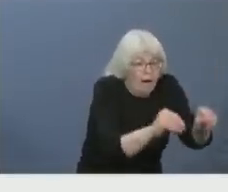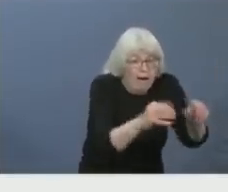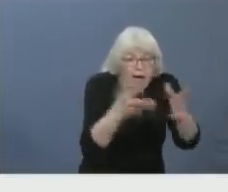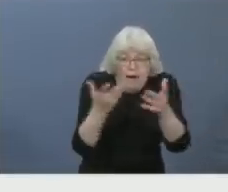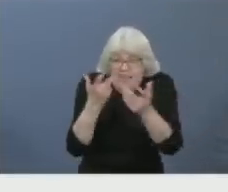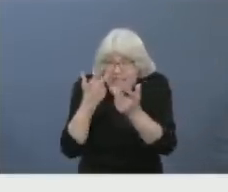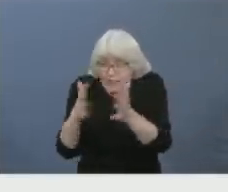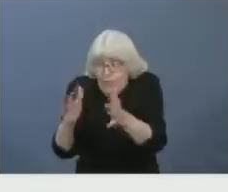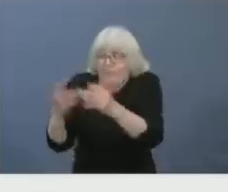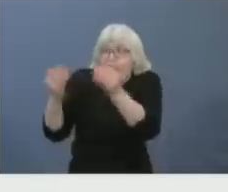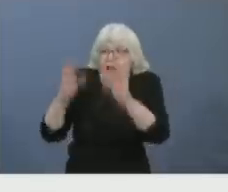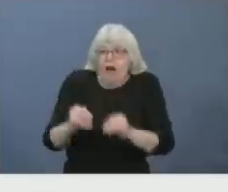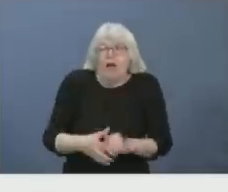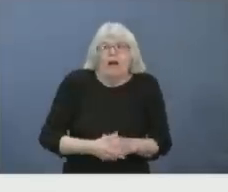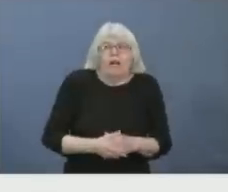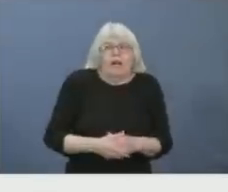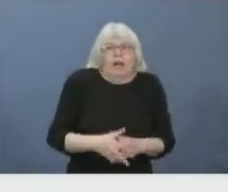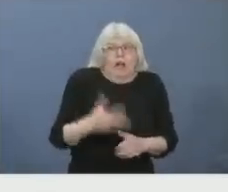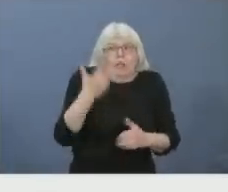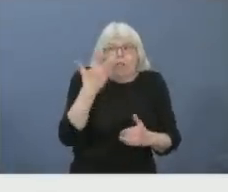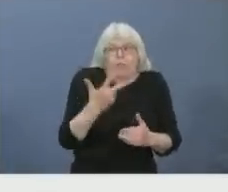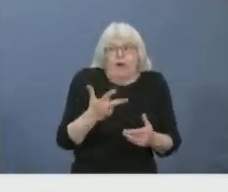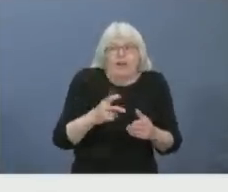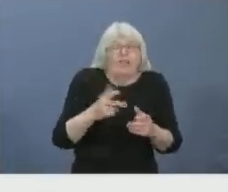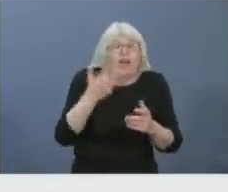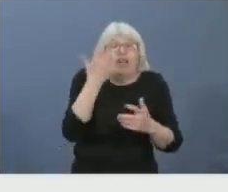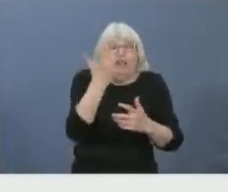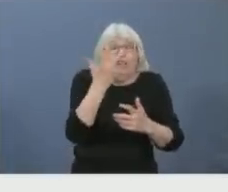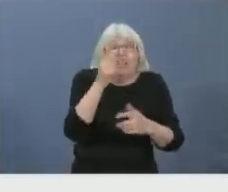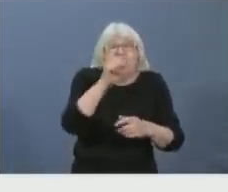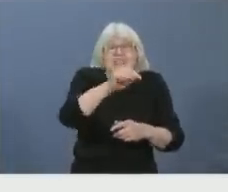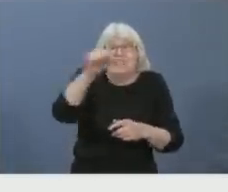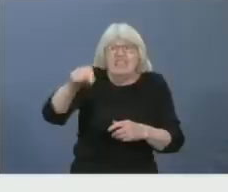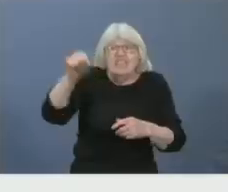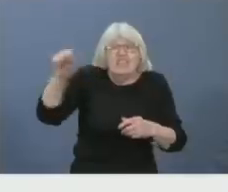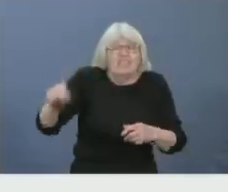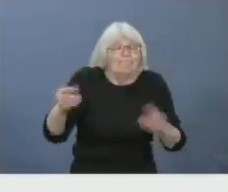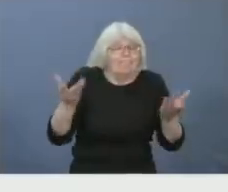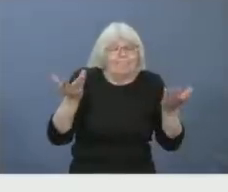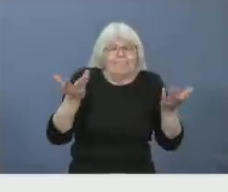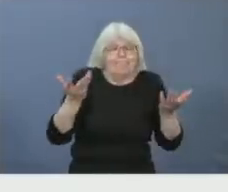control and significant priorities for the province.